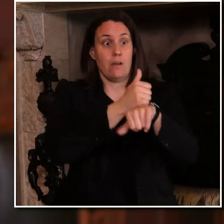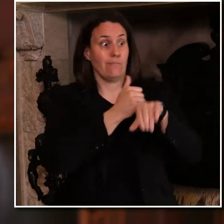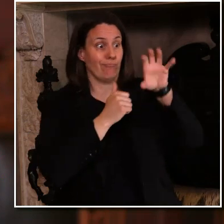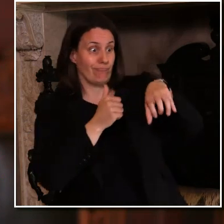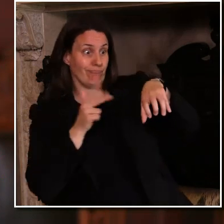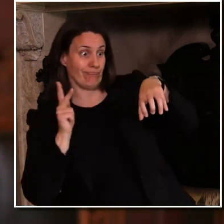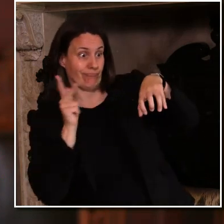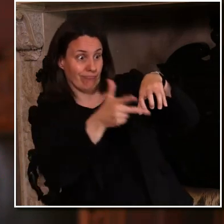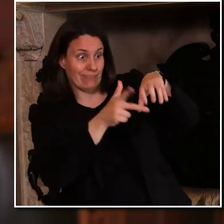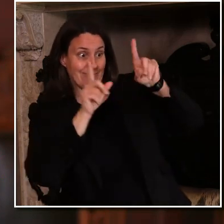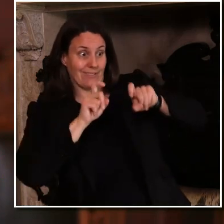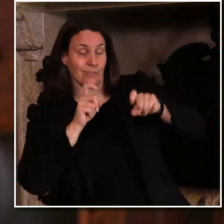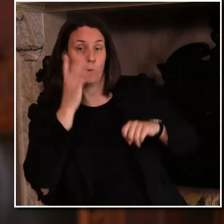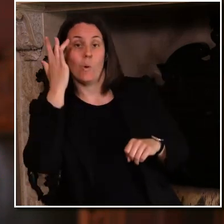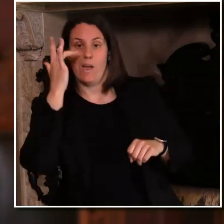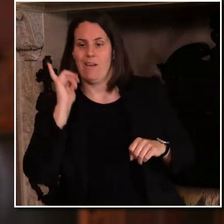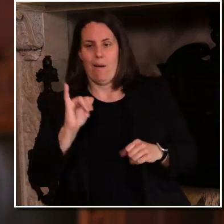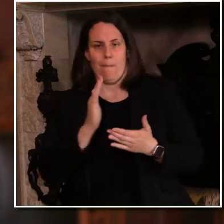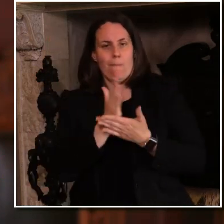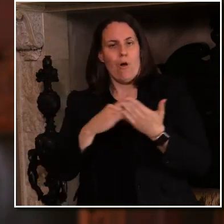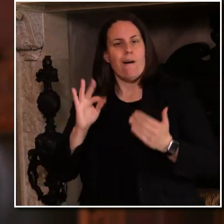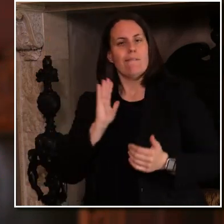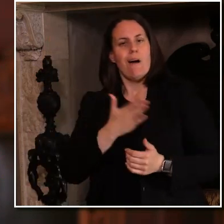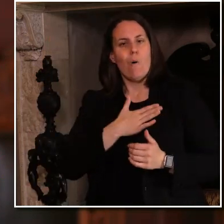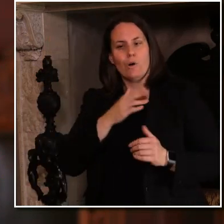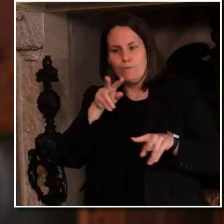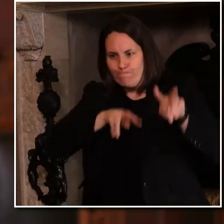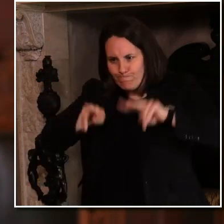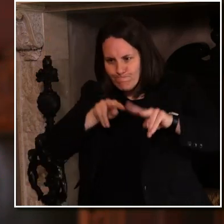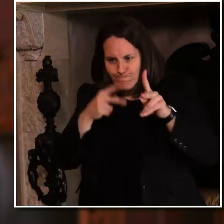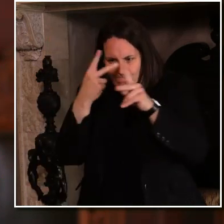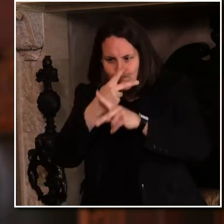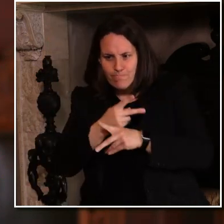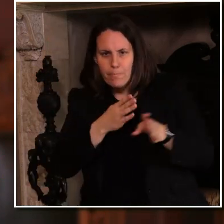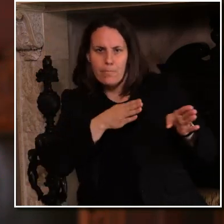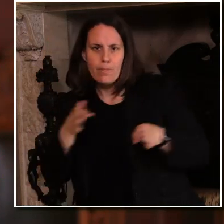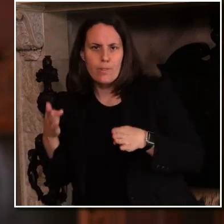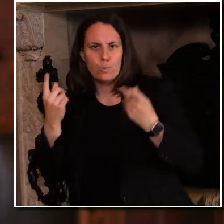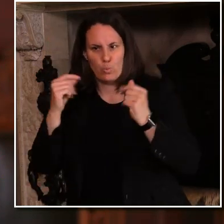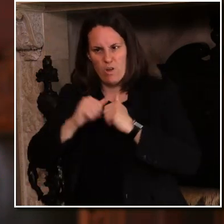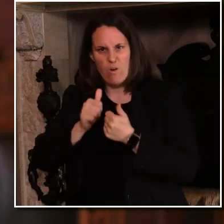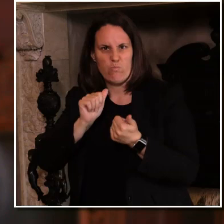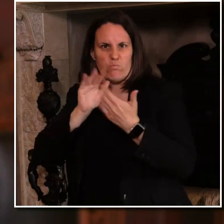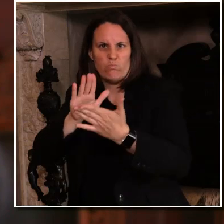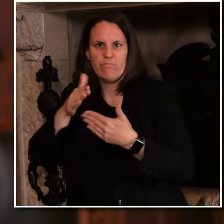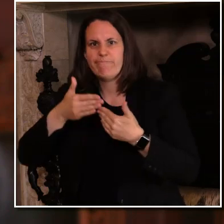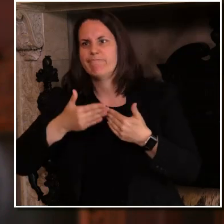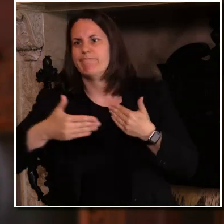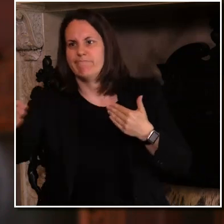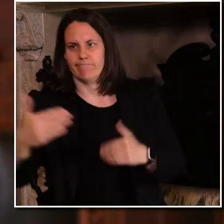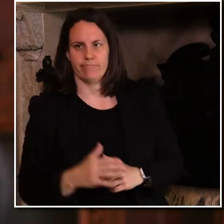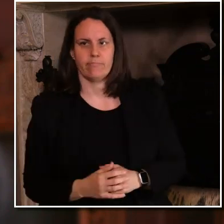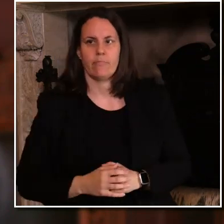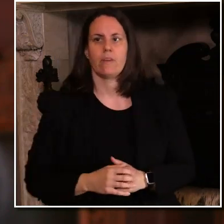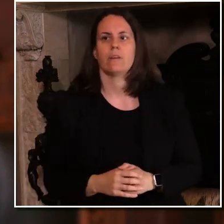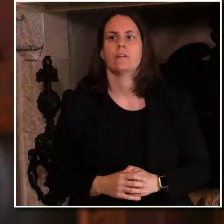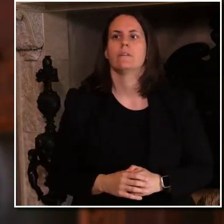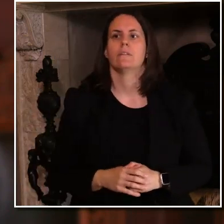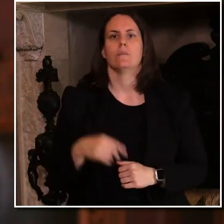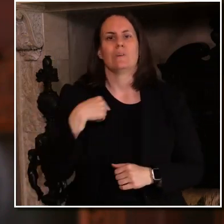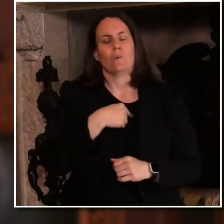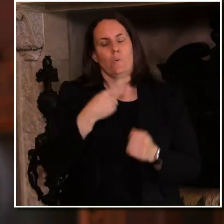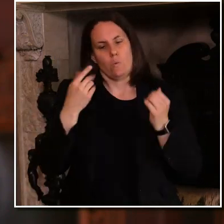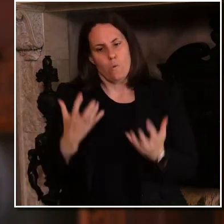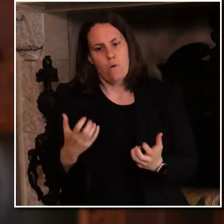testing at a rate that allows you to really understand the prevalence of the disease in the state of Wisconsin. So we've been